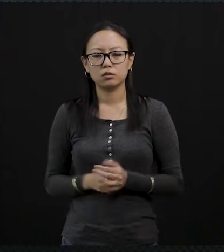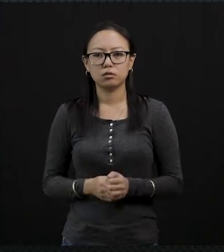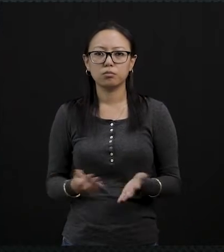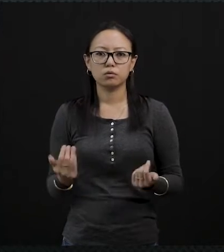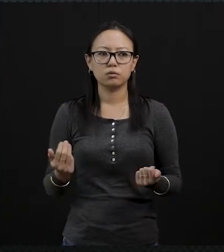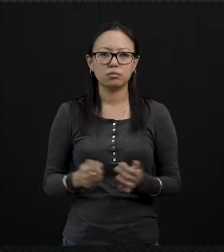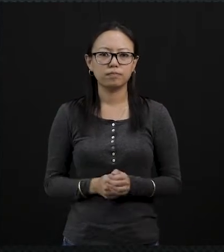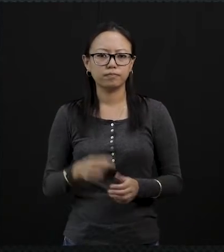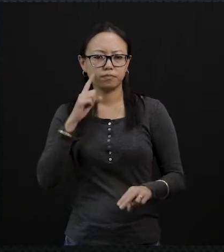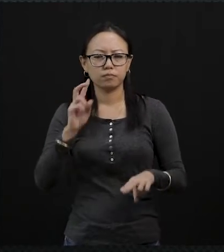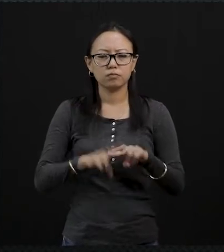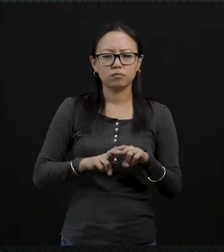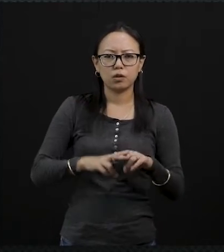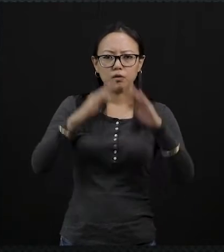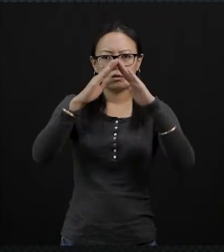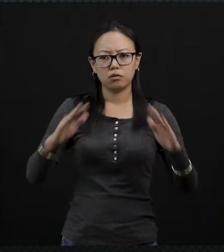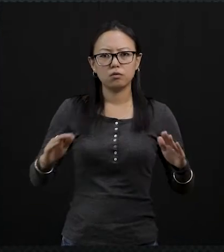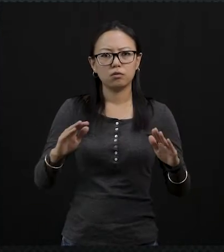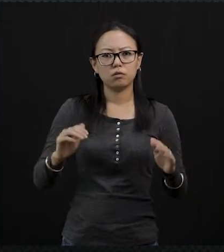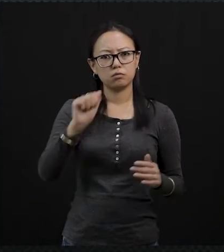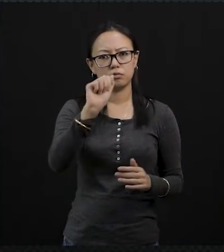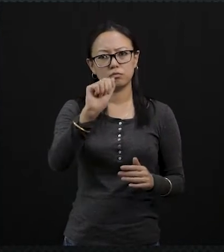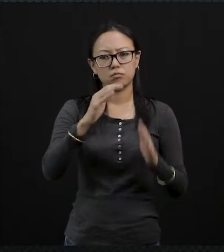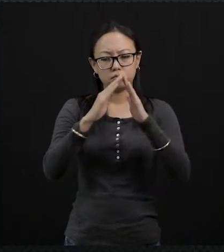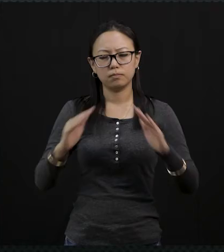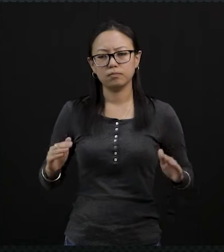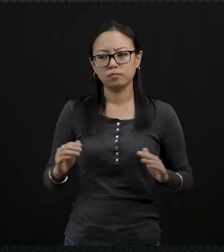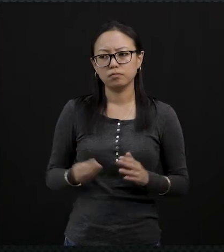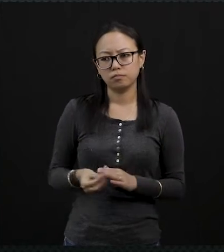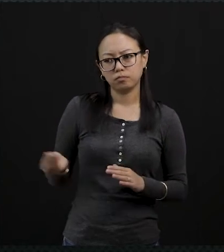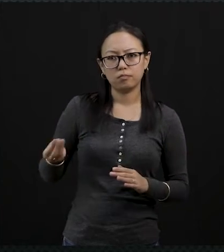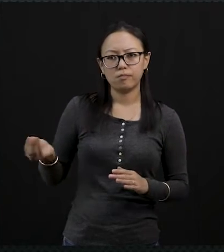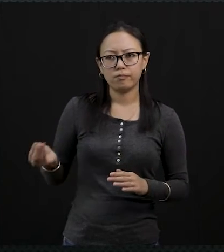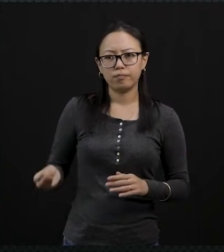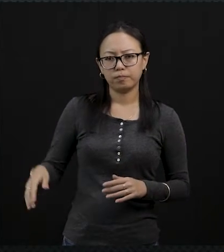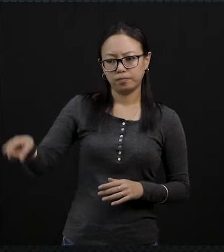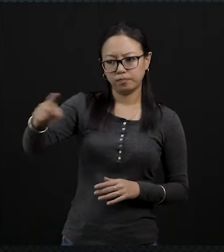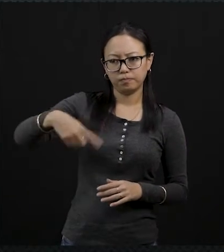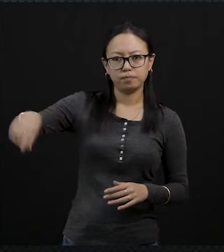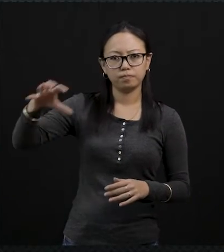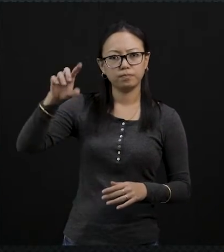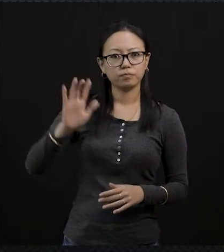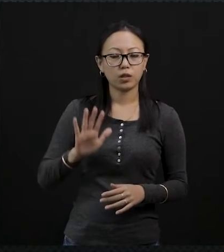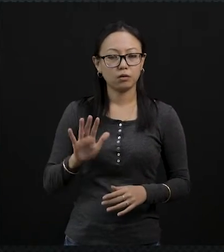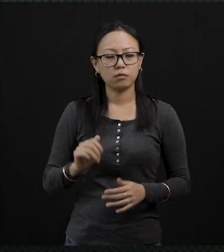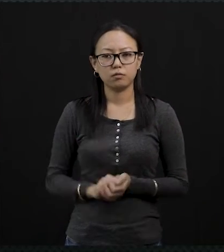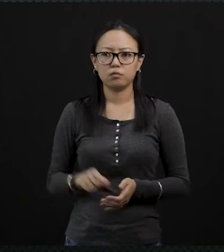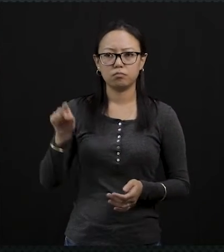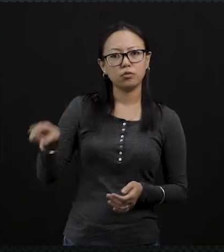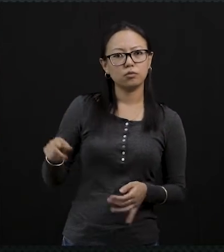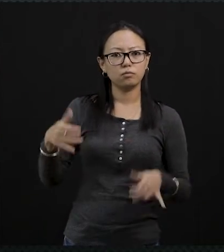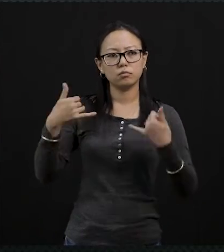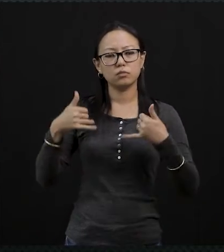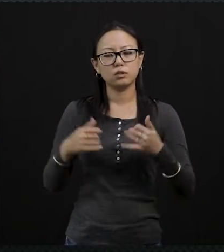play from there, okay? So we should never play on the road. So this is the first